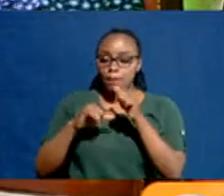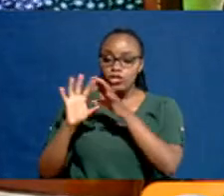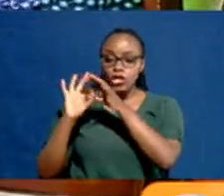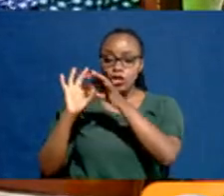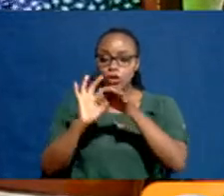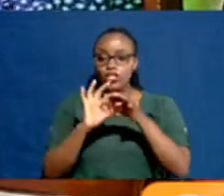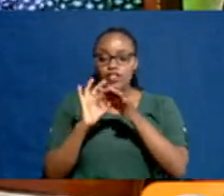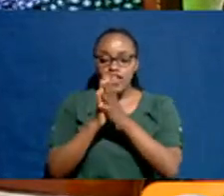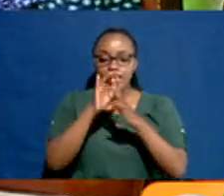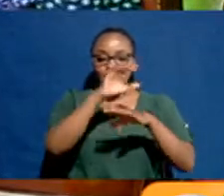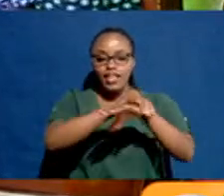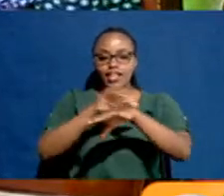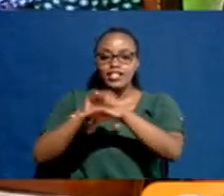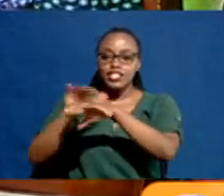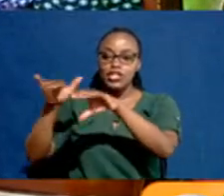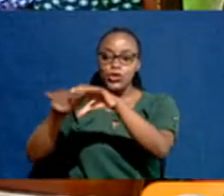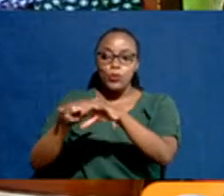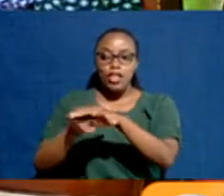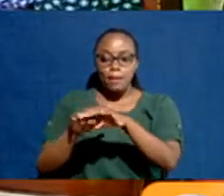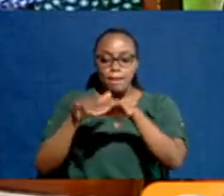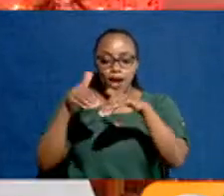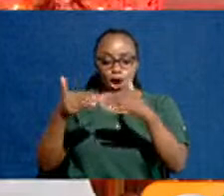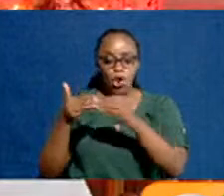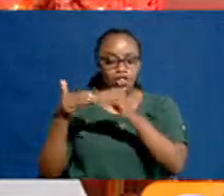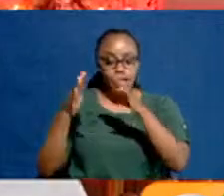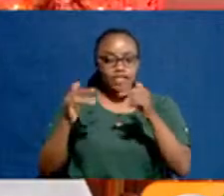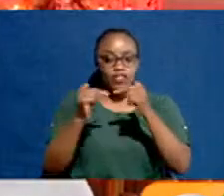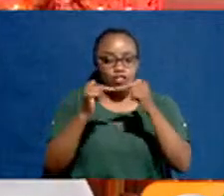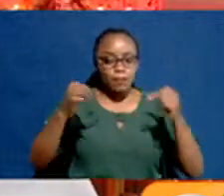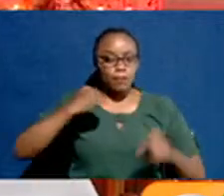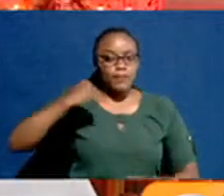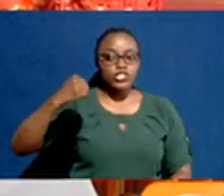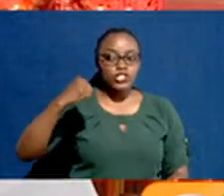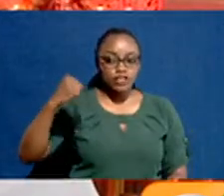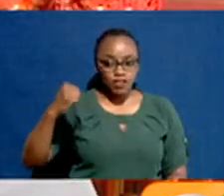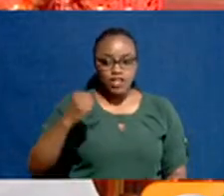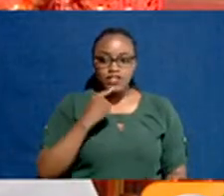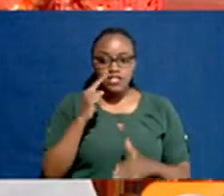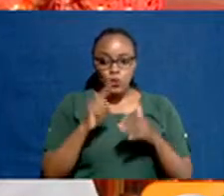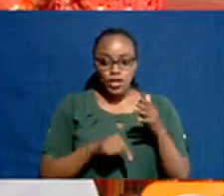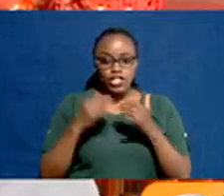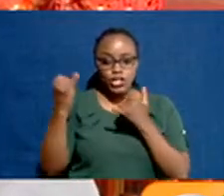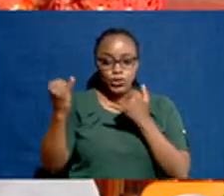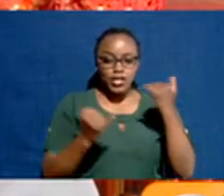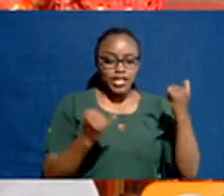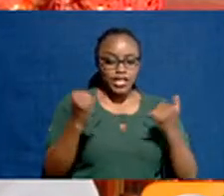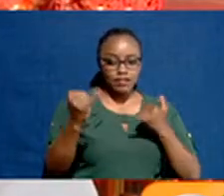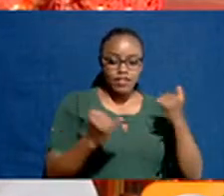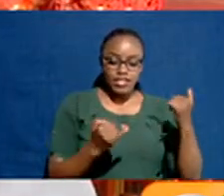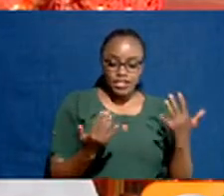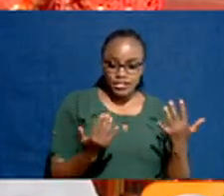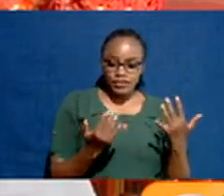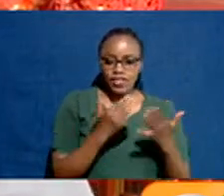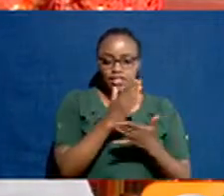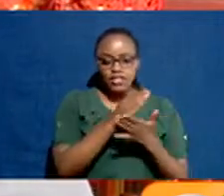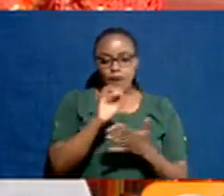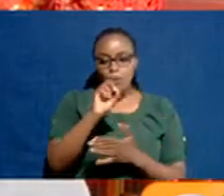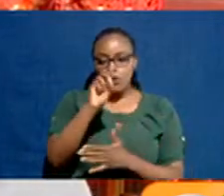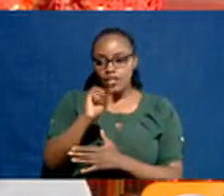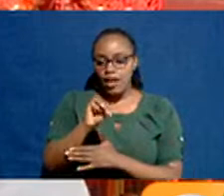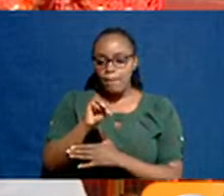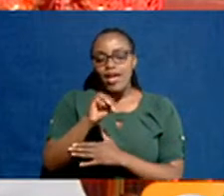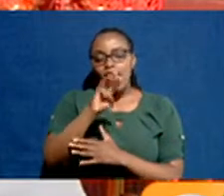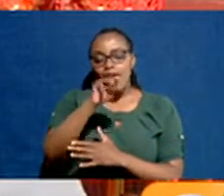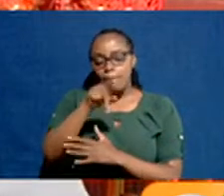and reaching out to members, or rather leaders from the opposition side. You've said that you invited some ODM MPs in